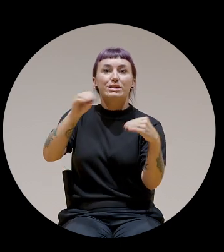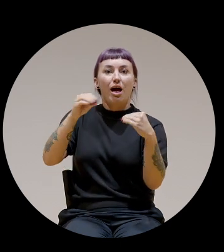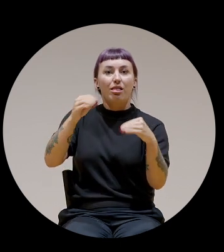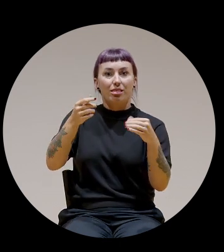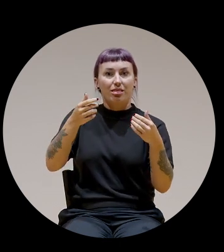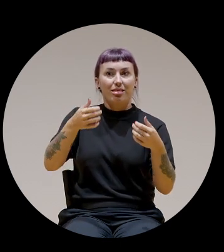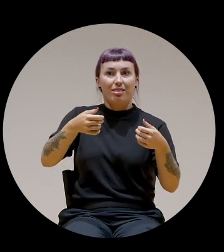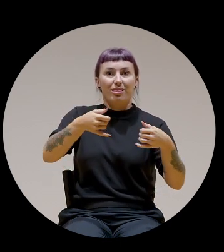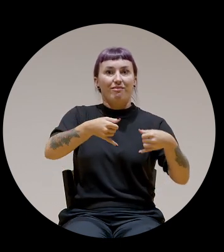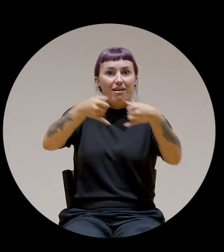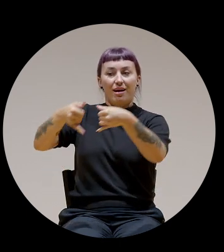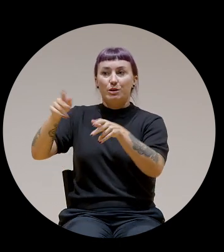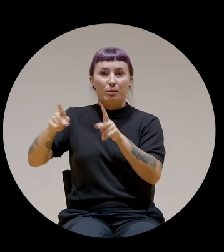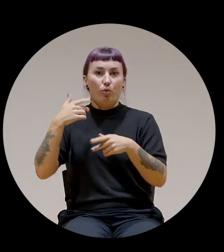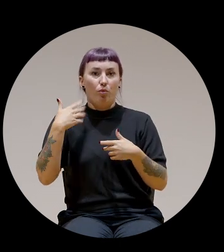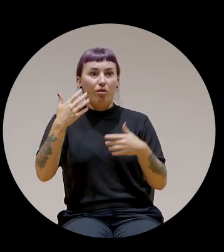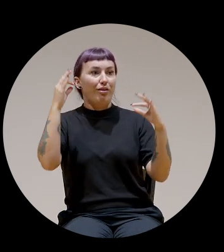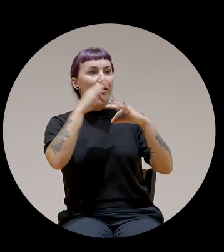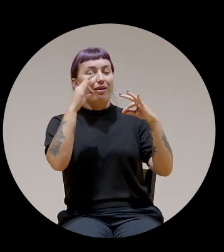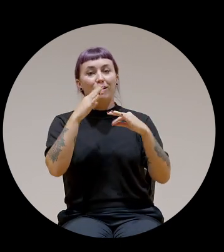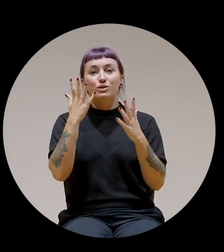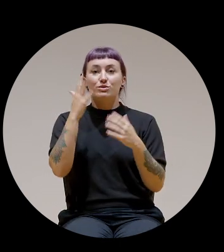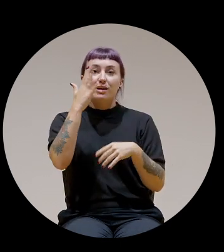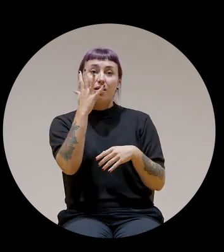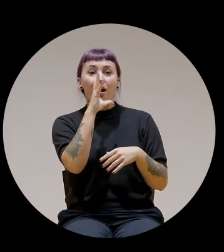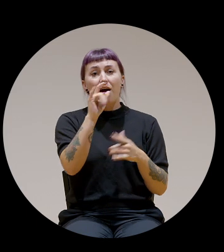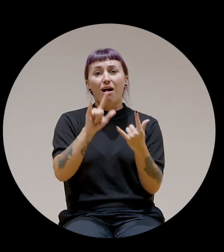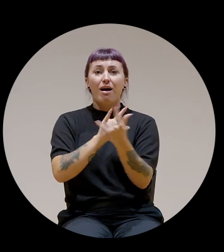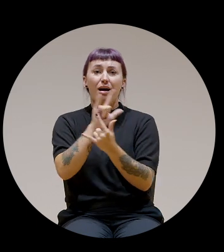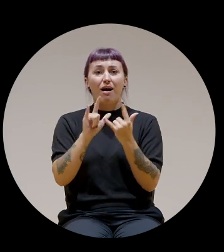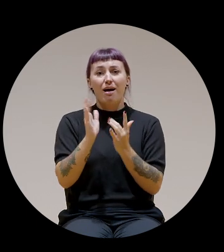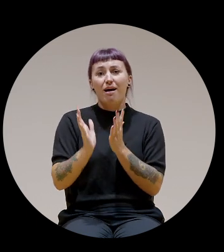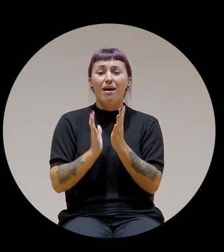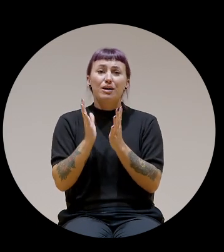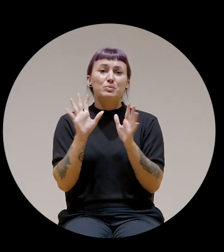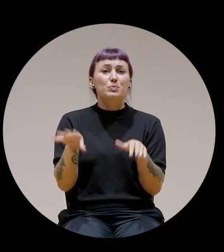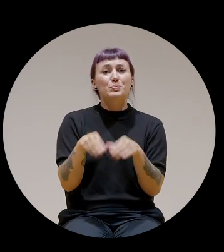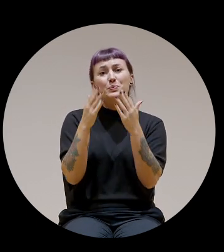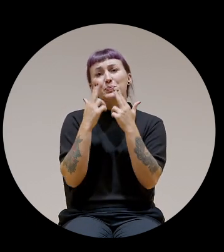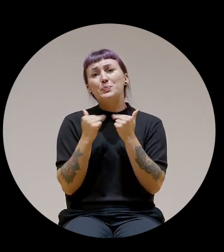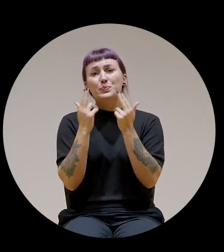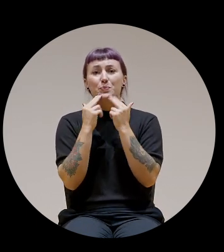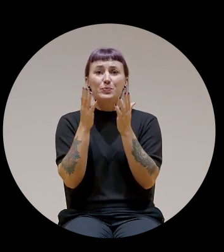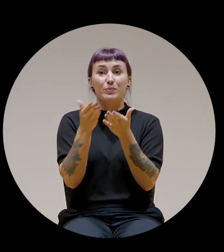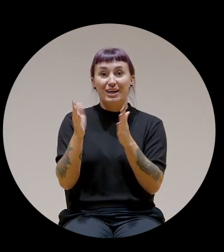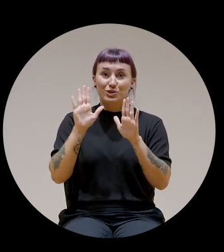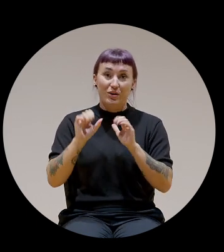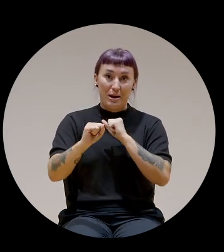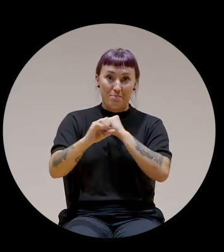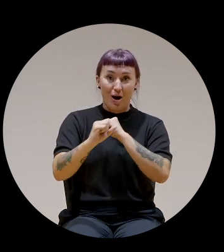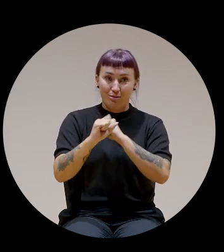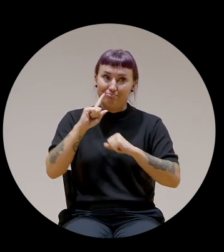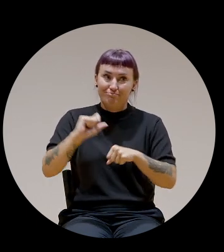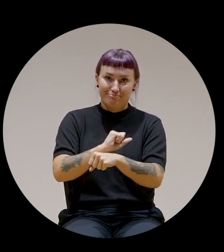vessels to people who are not at all familiar with them, right? So you're romanticizing this item so that it's great marketing, right? It's